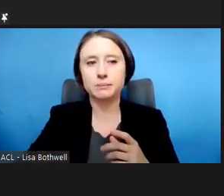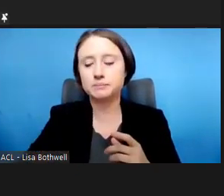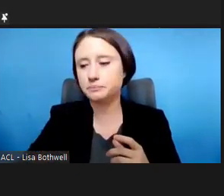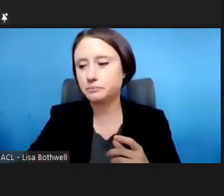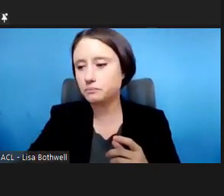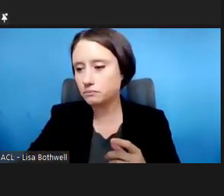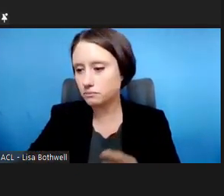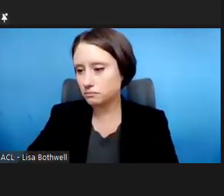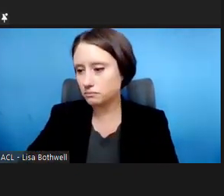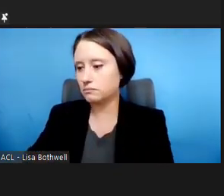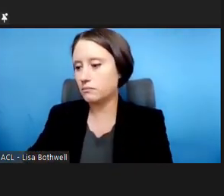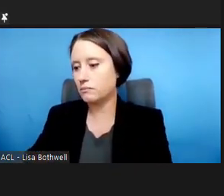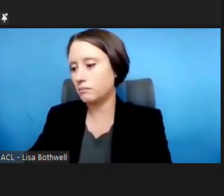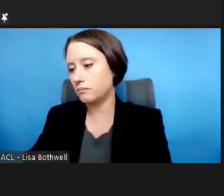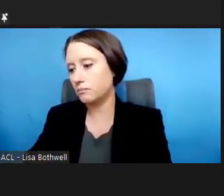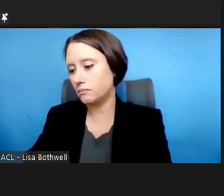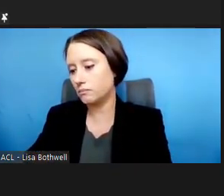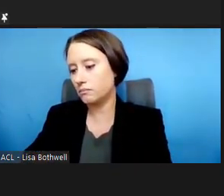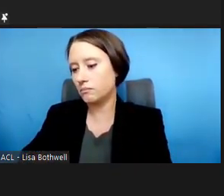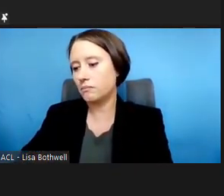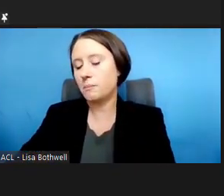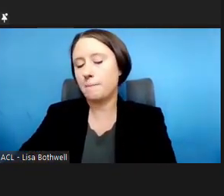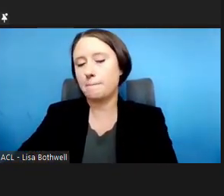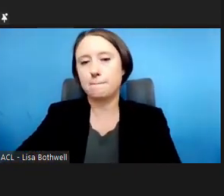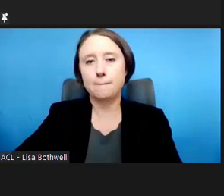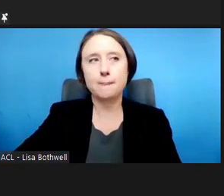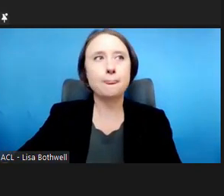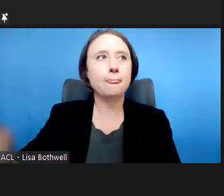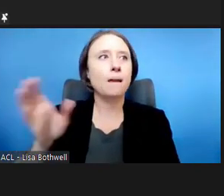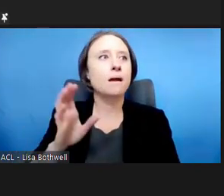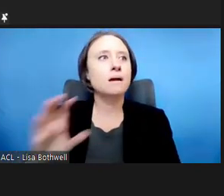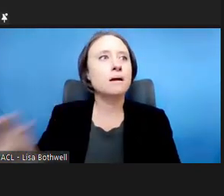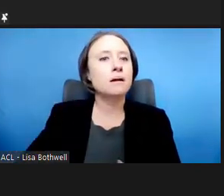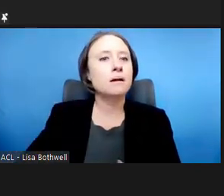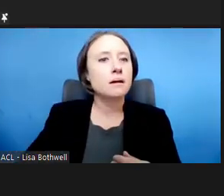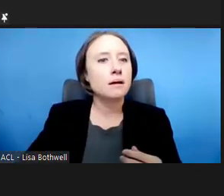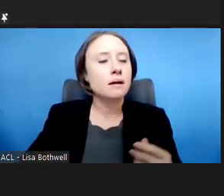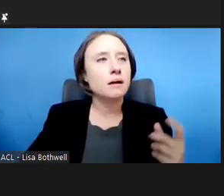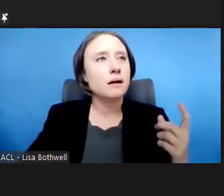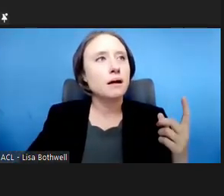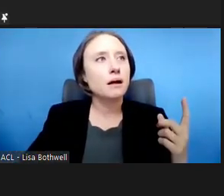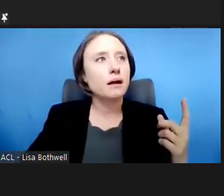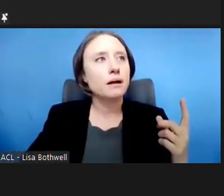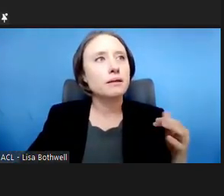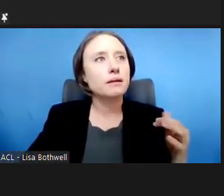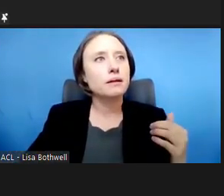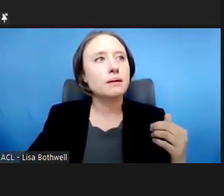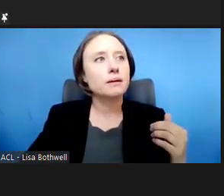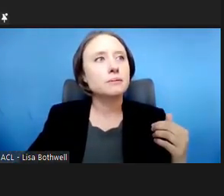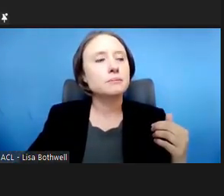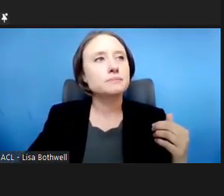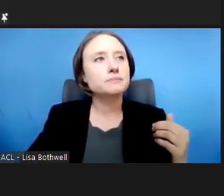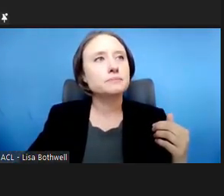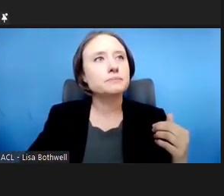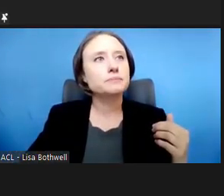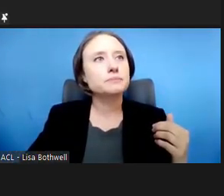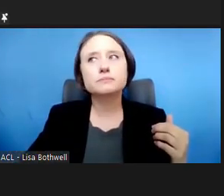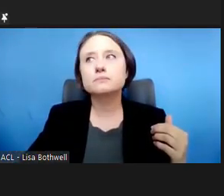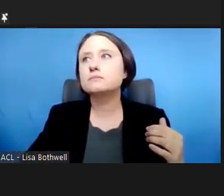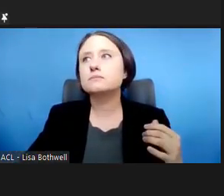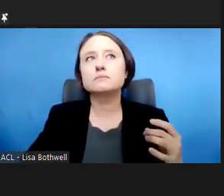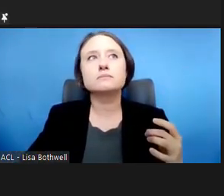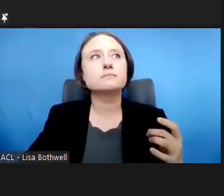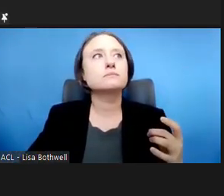hack series last year. Their presentation was unfortunately not recorded, but there is a